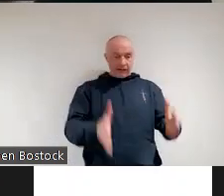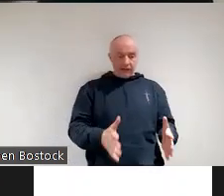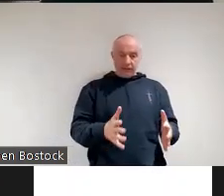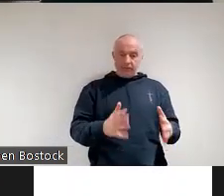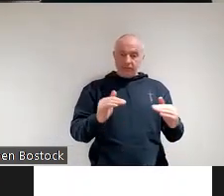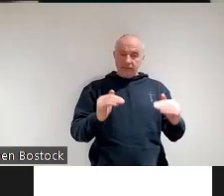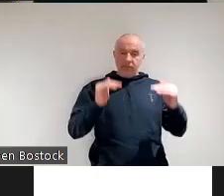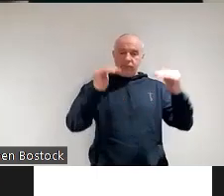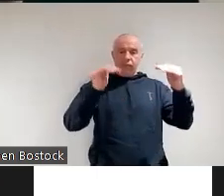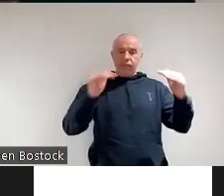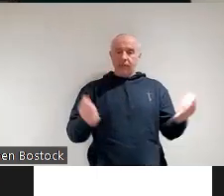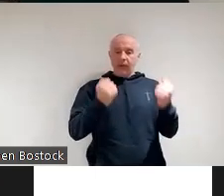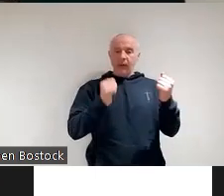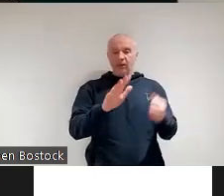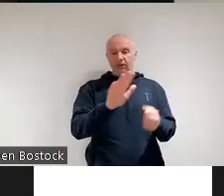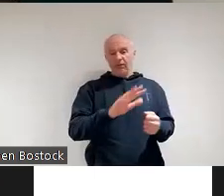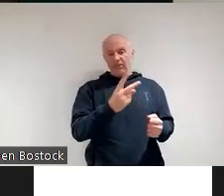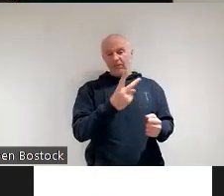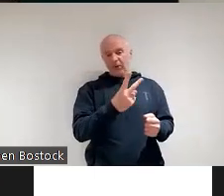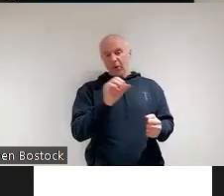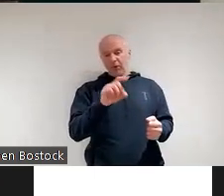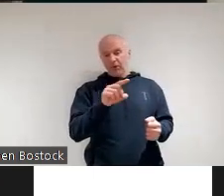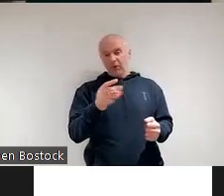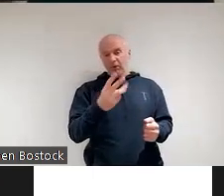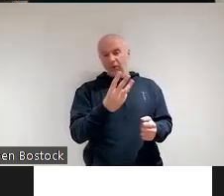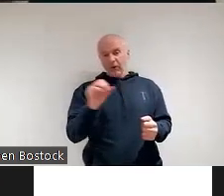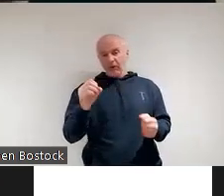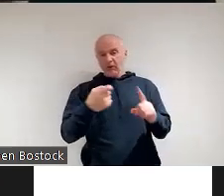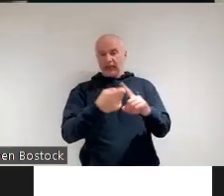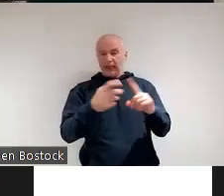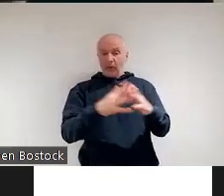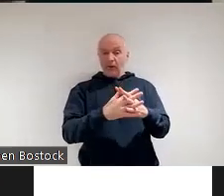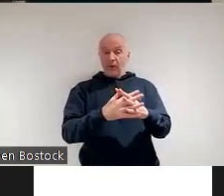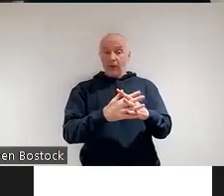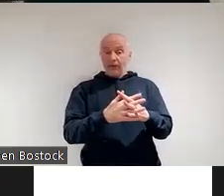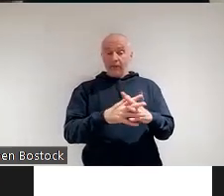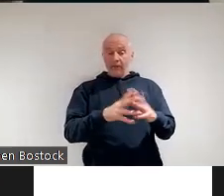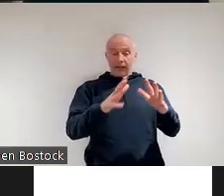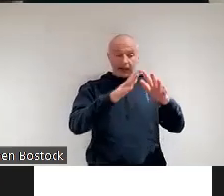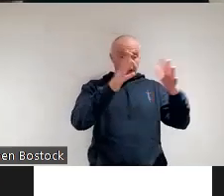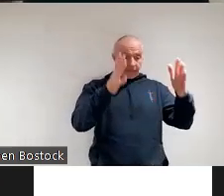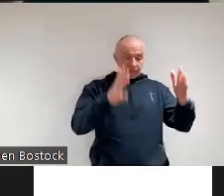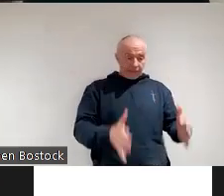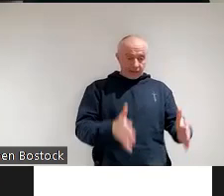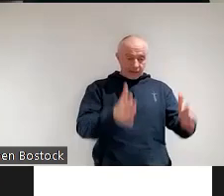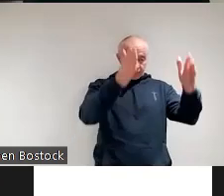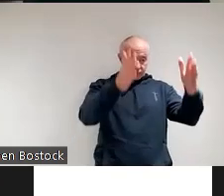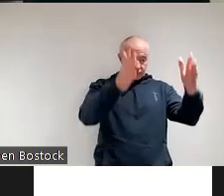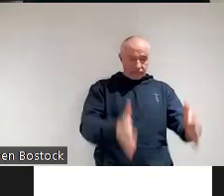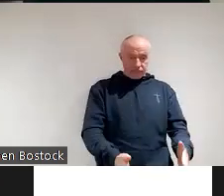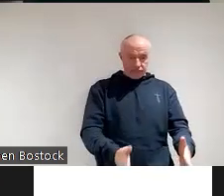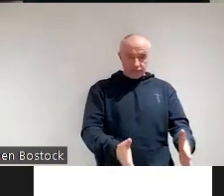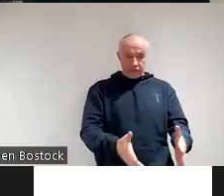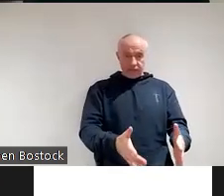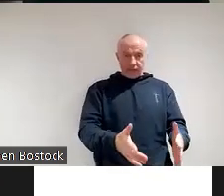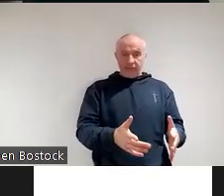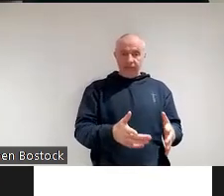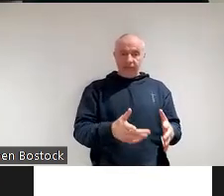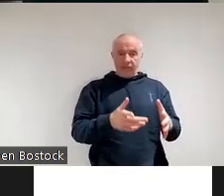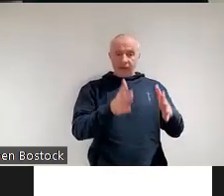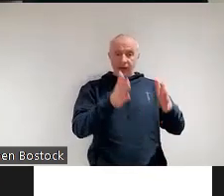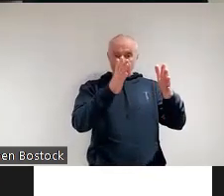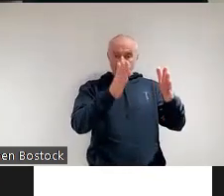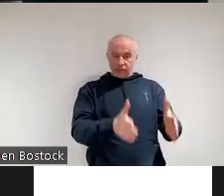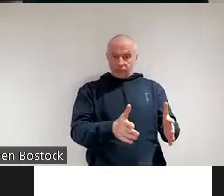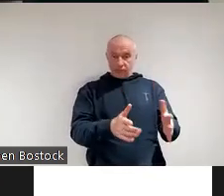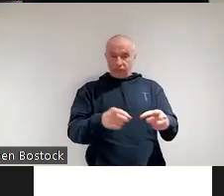probably 200–300 kilowatt. And then they have all this distributed unit. When I was in ChargePoint, they call it power links.